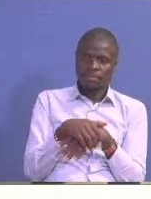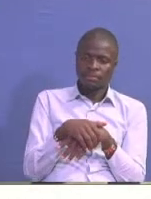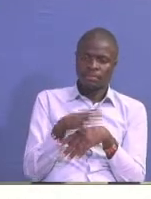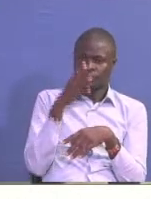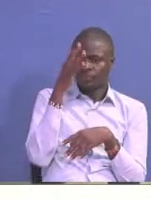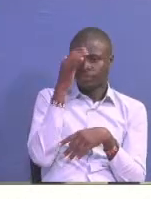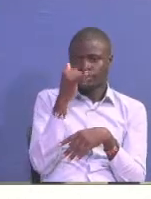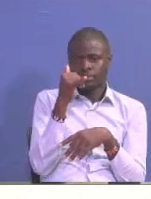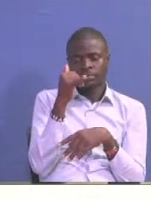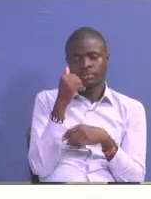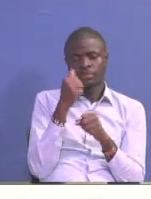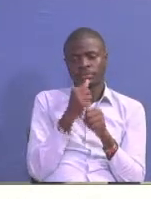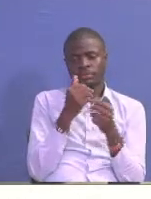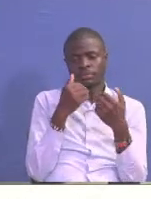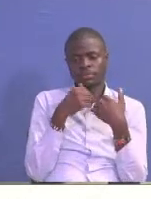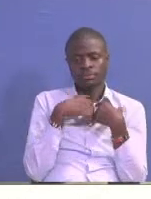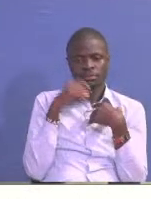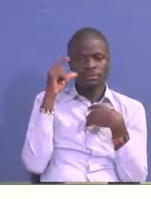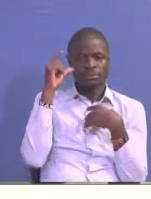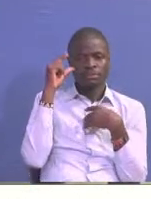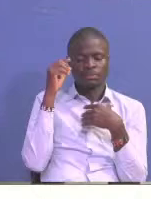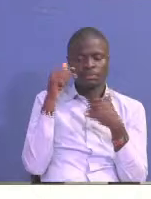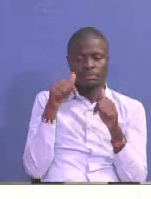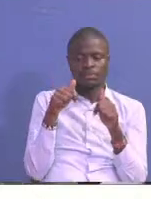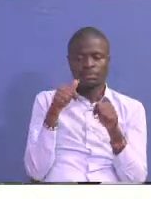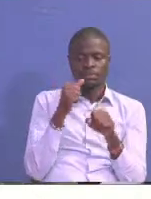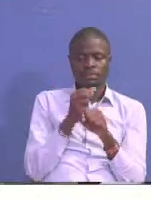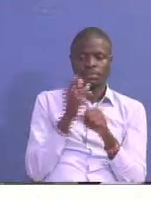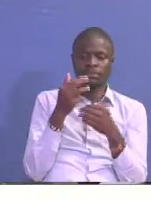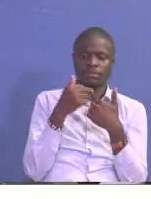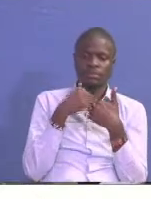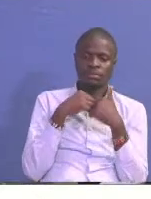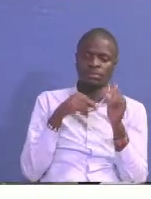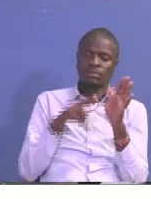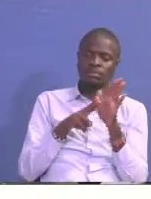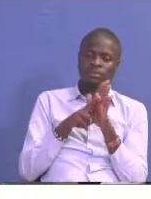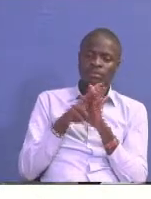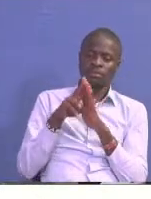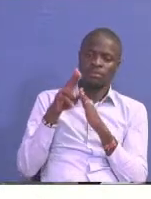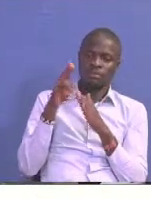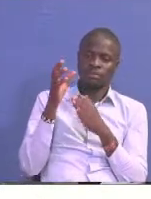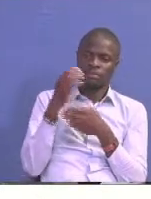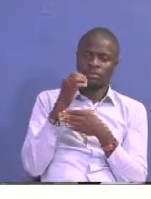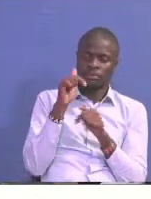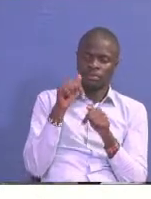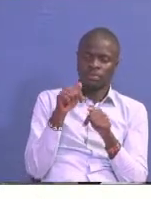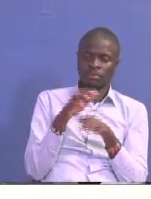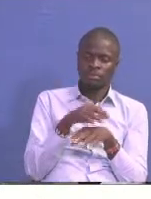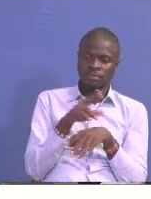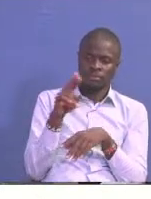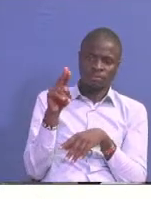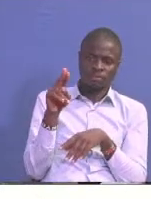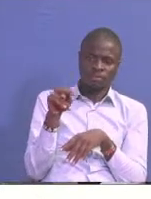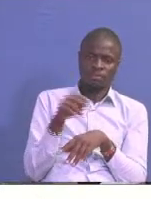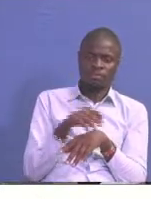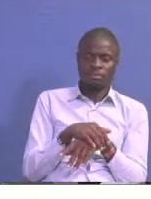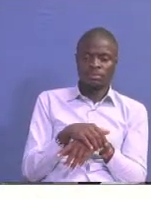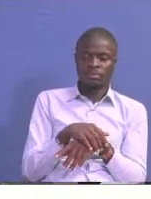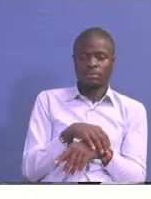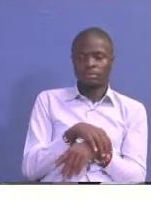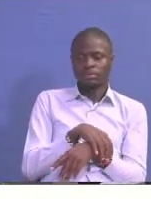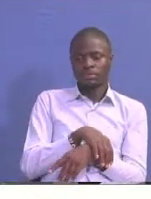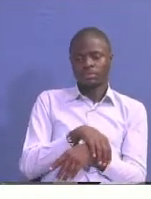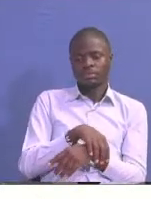Why? Is there a Chinese here? Do you have unemployment there? Serious? No.